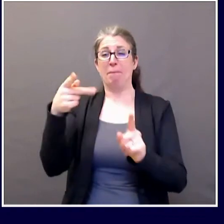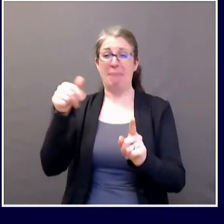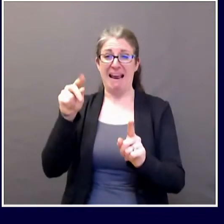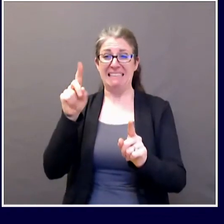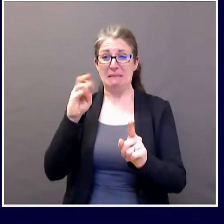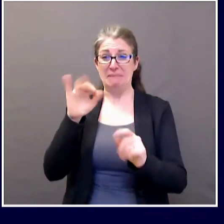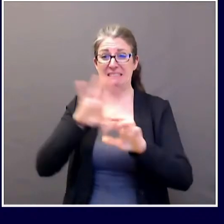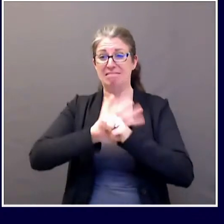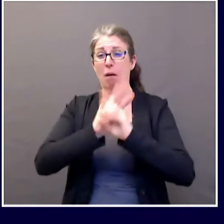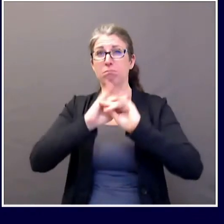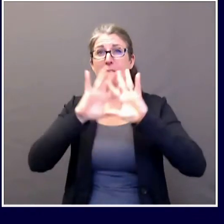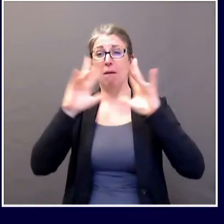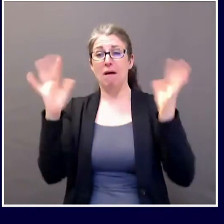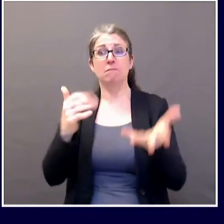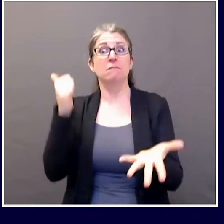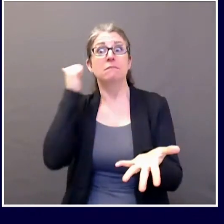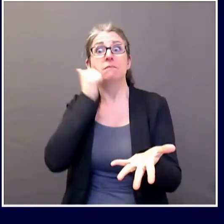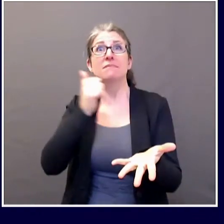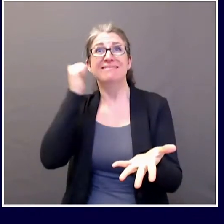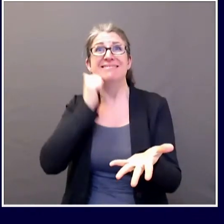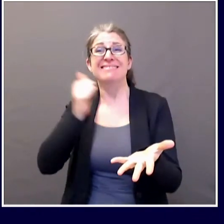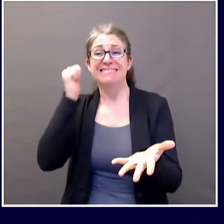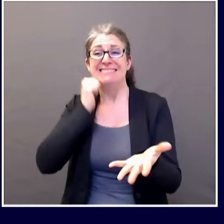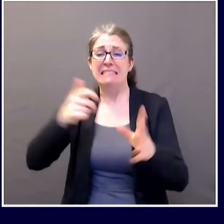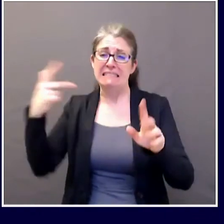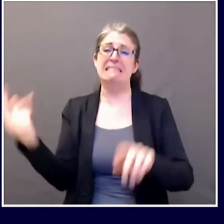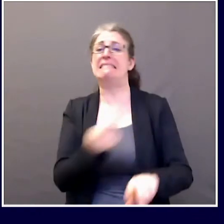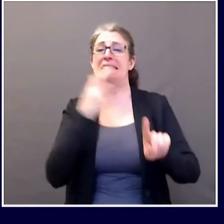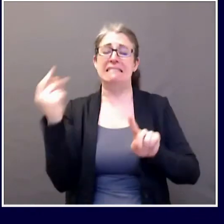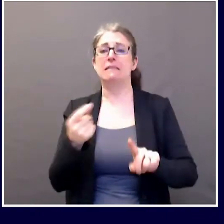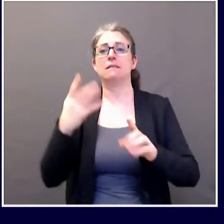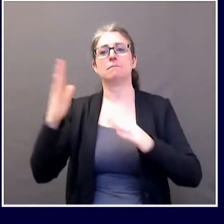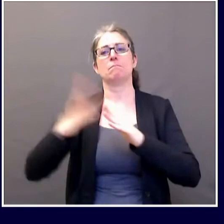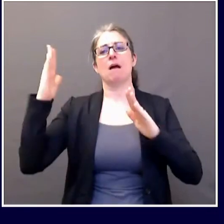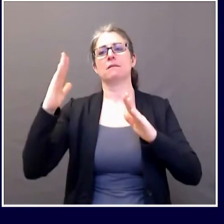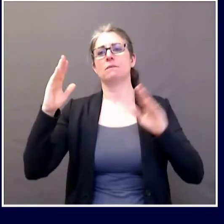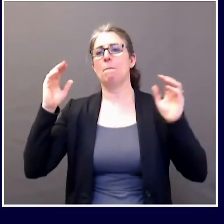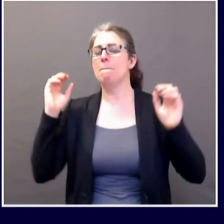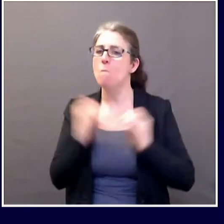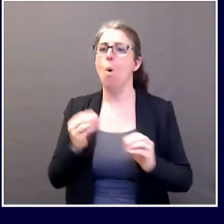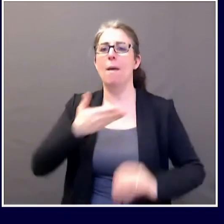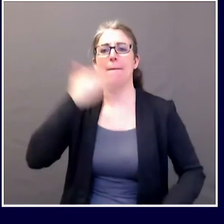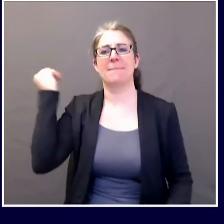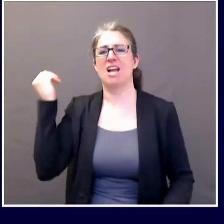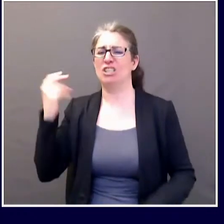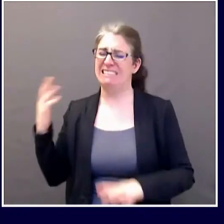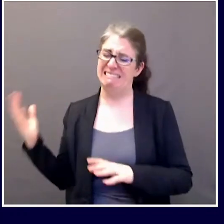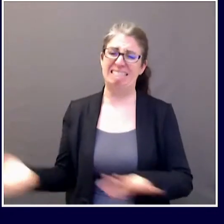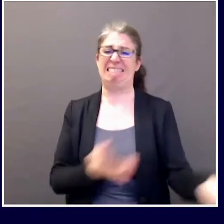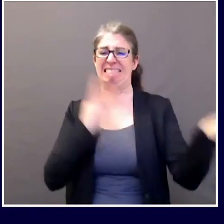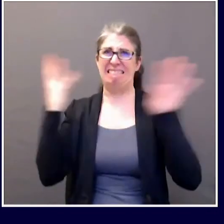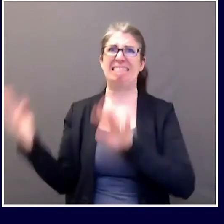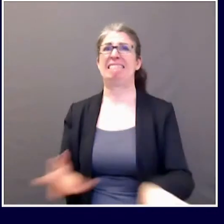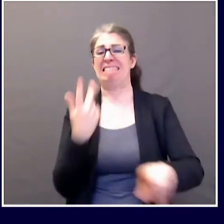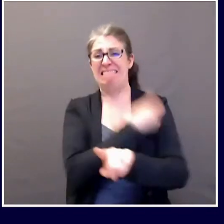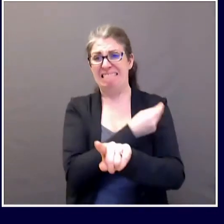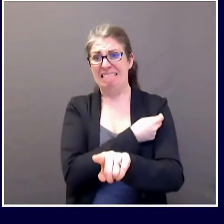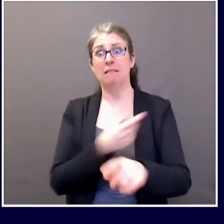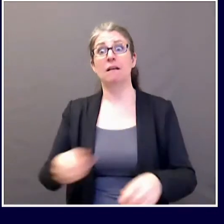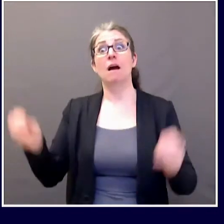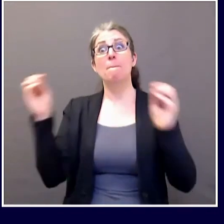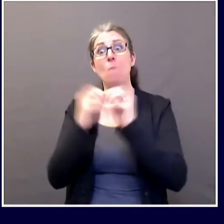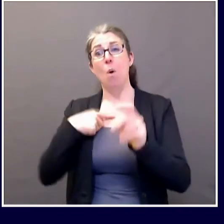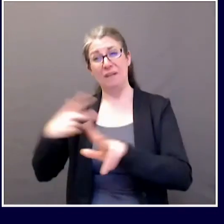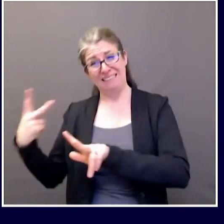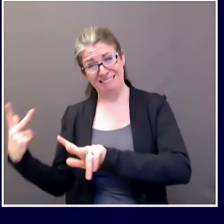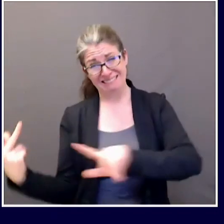day that we can start providing and conferring immunity or safety from the vaccines. And so throughput really does have a role